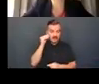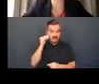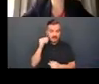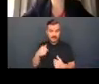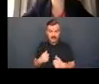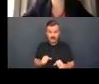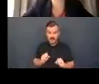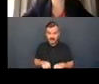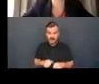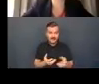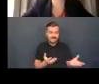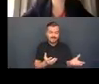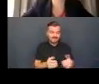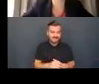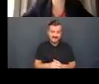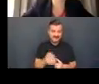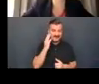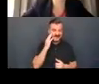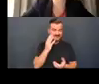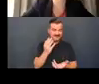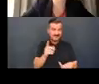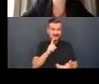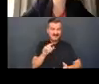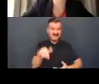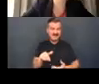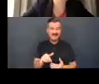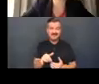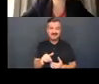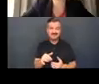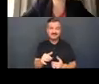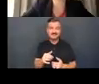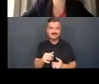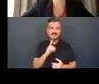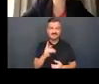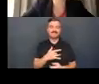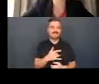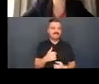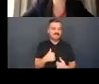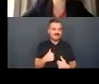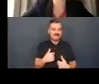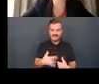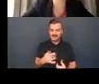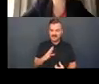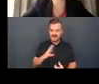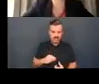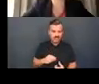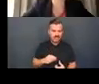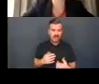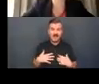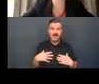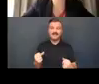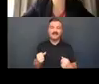had a chance. And, you know, that really affected me for my self-esteem and my confidence.